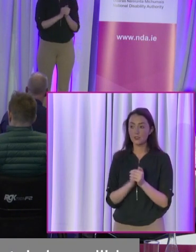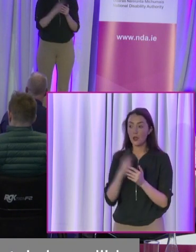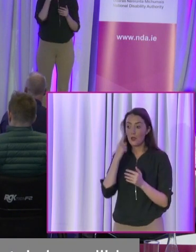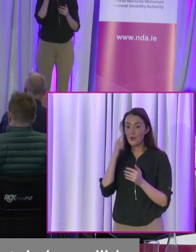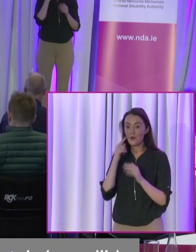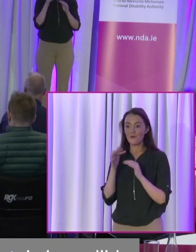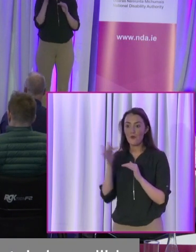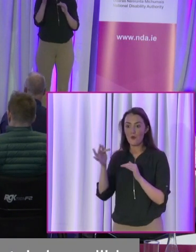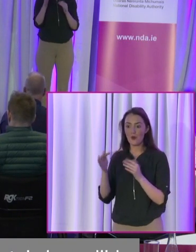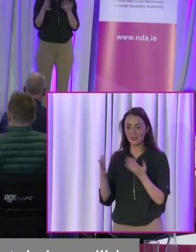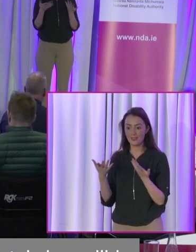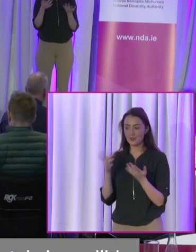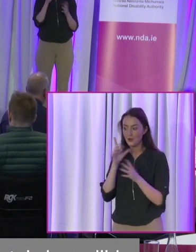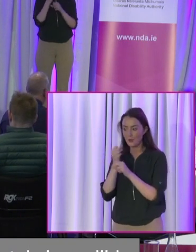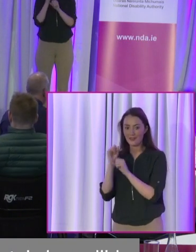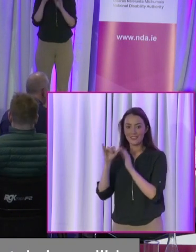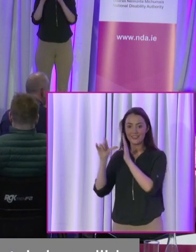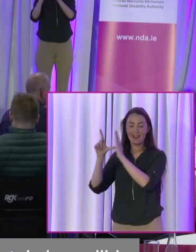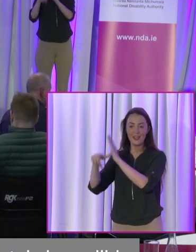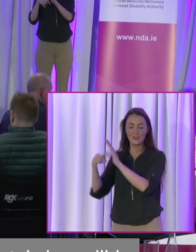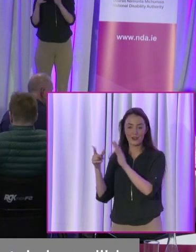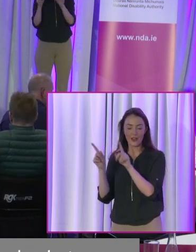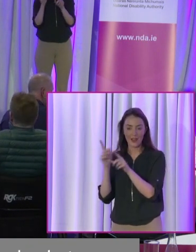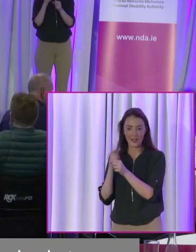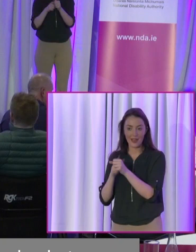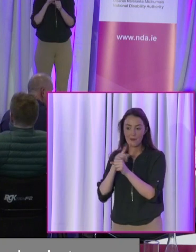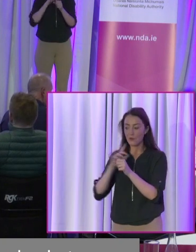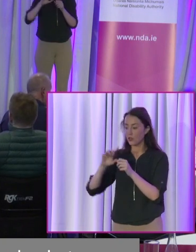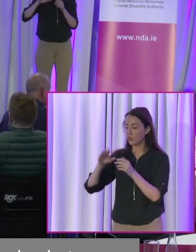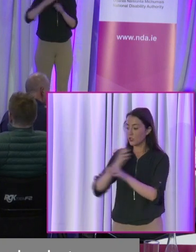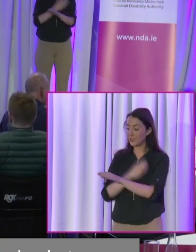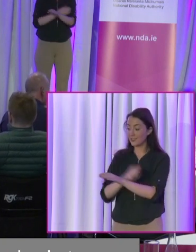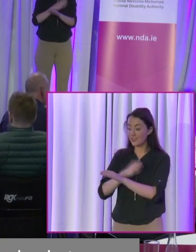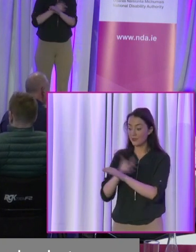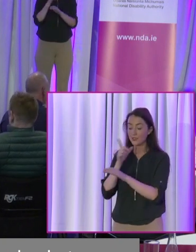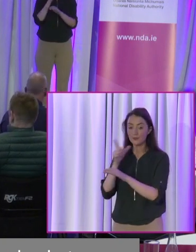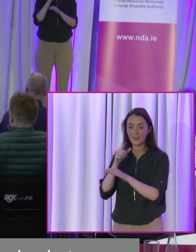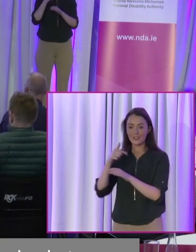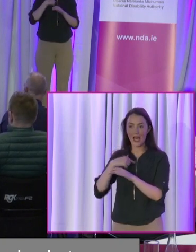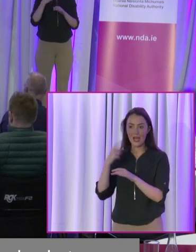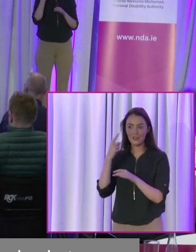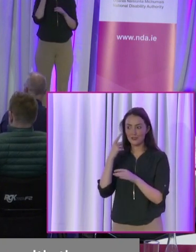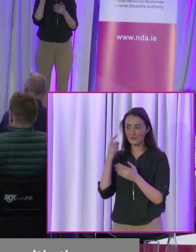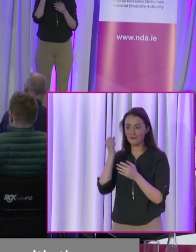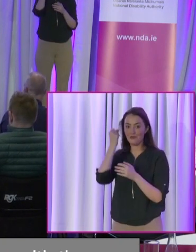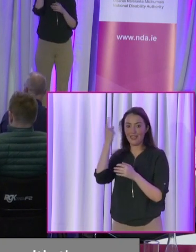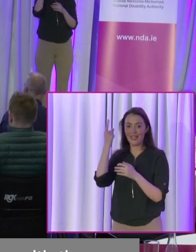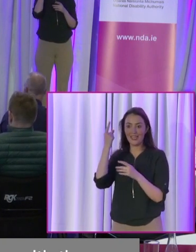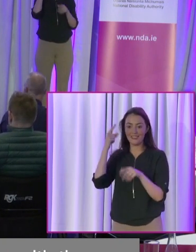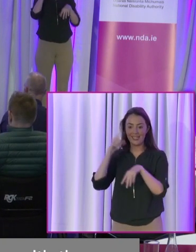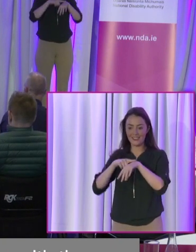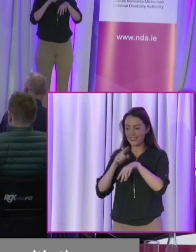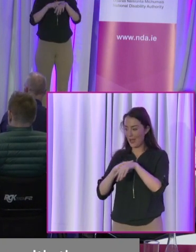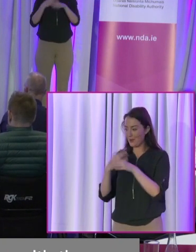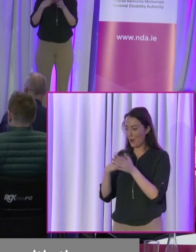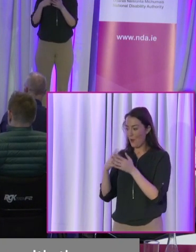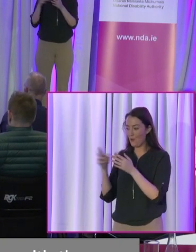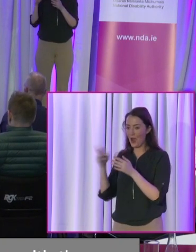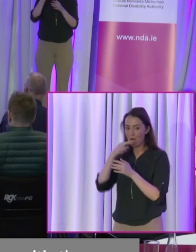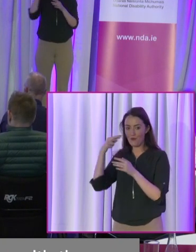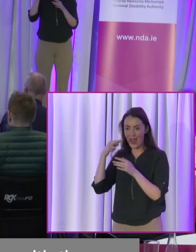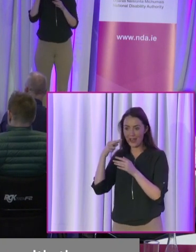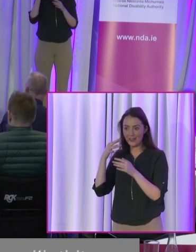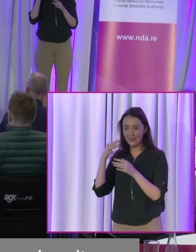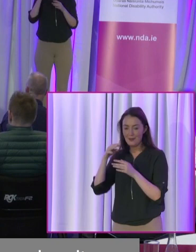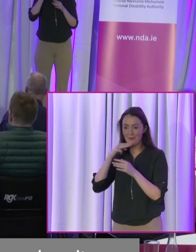Parliament elections. But we'll keep going with our speakers. And I've just figured out the timing. When it goes red, that's the time we've gone